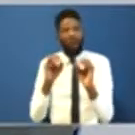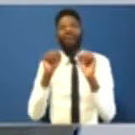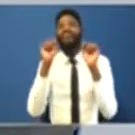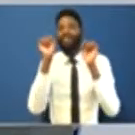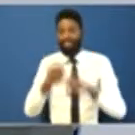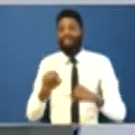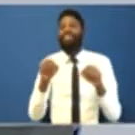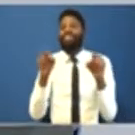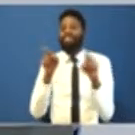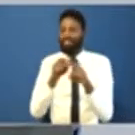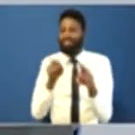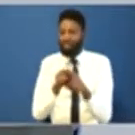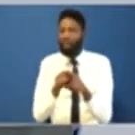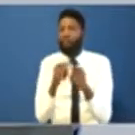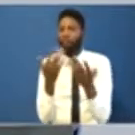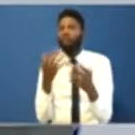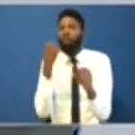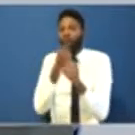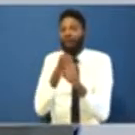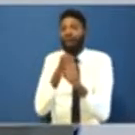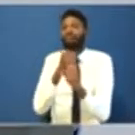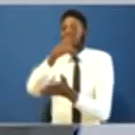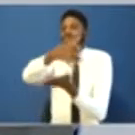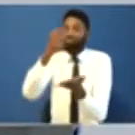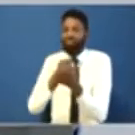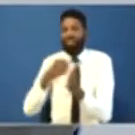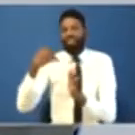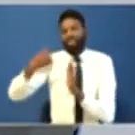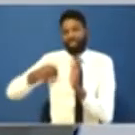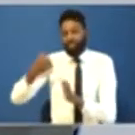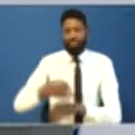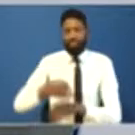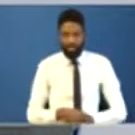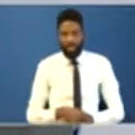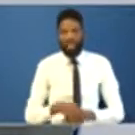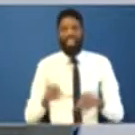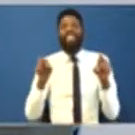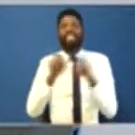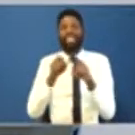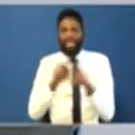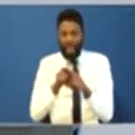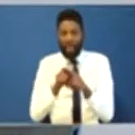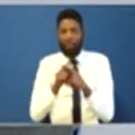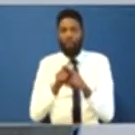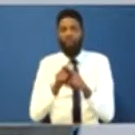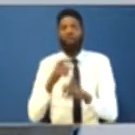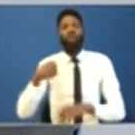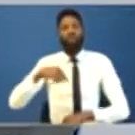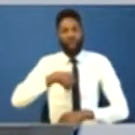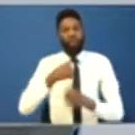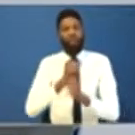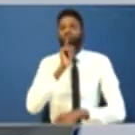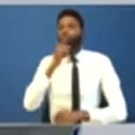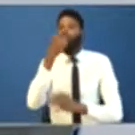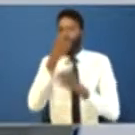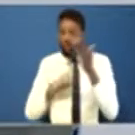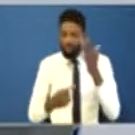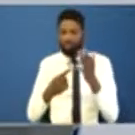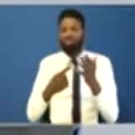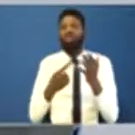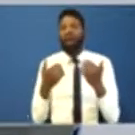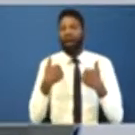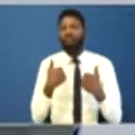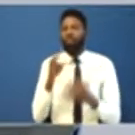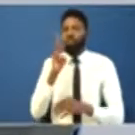those industries and apart from that we are also going i'm also going to make sure that uh there is there is